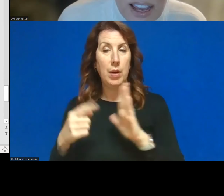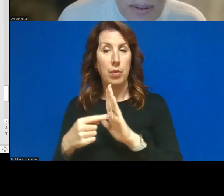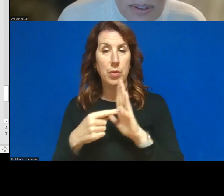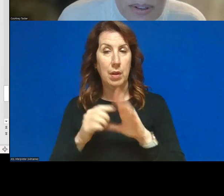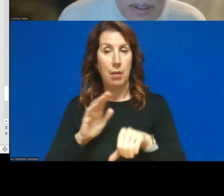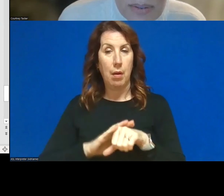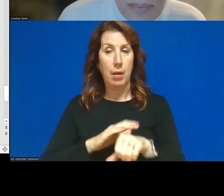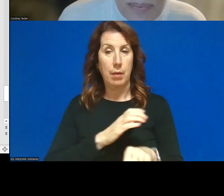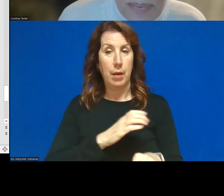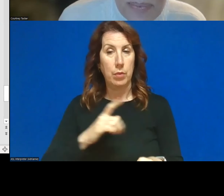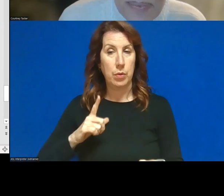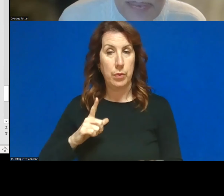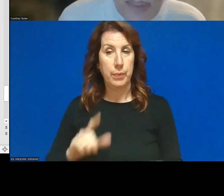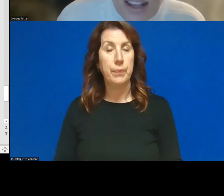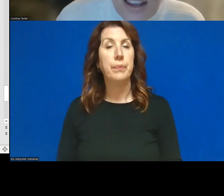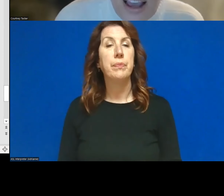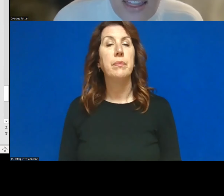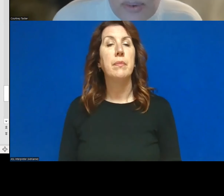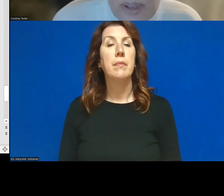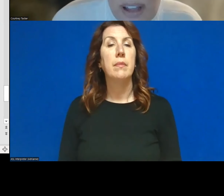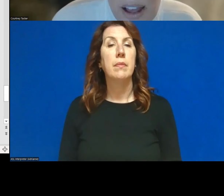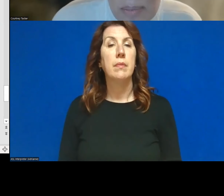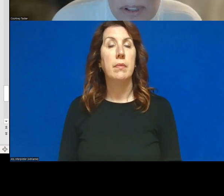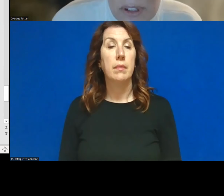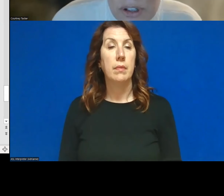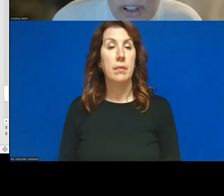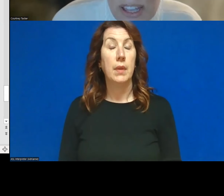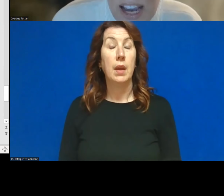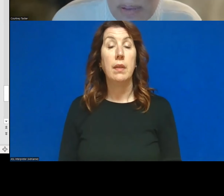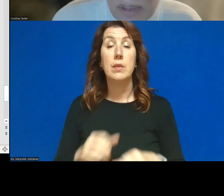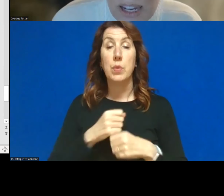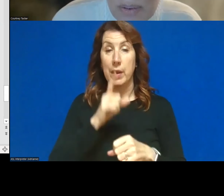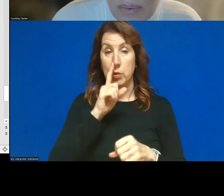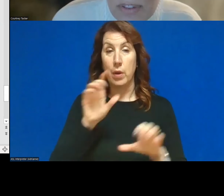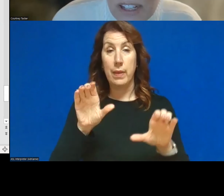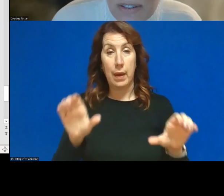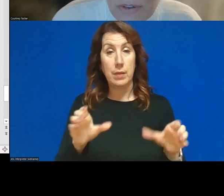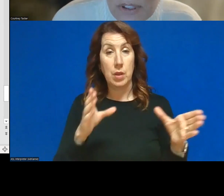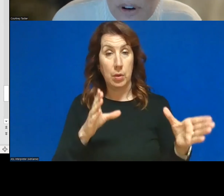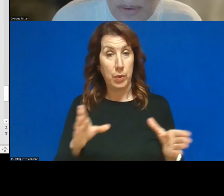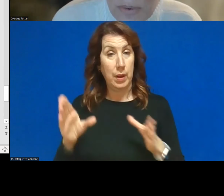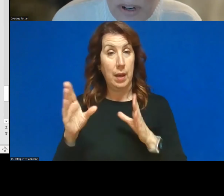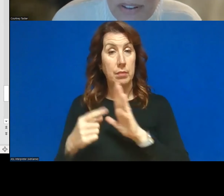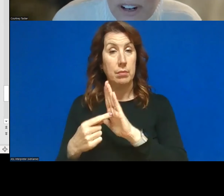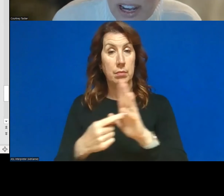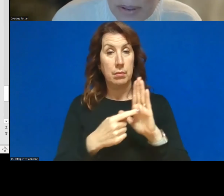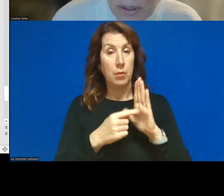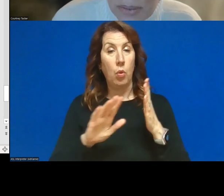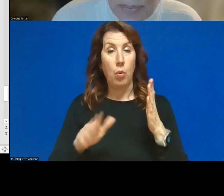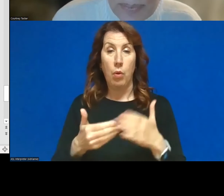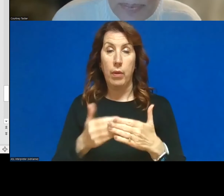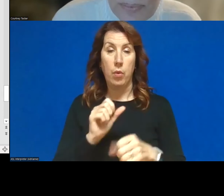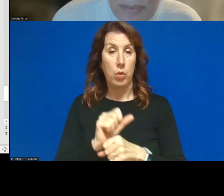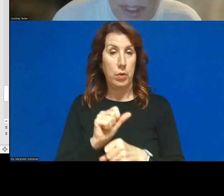the council. And this will help to ensure that the action plan reflects the full scope of work of our